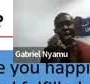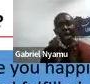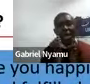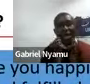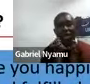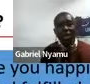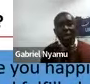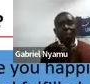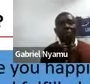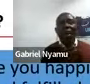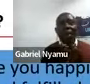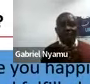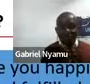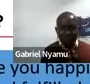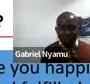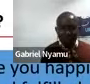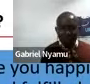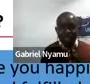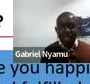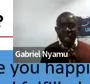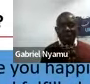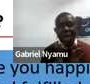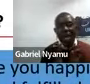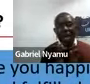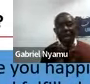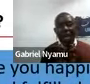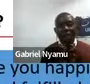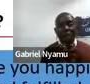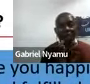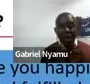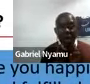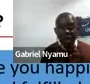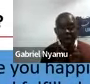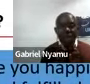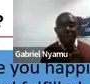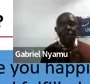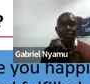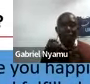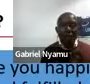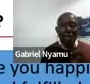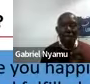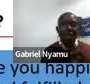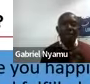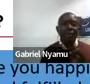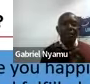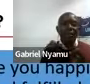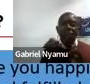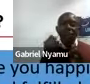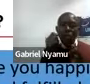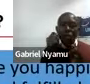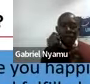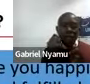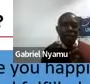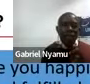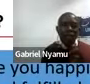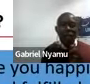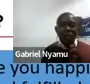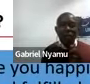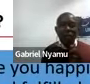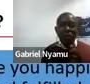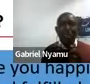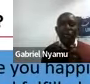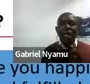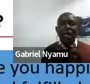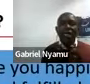because it is already provided for. And the way we've been wired, the moment that you align yourself